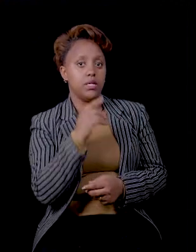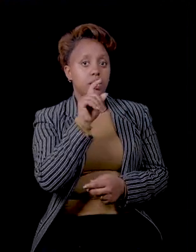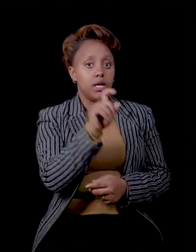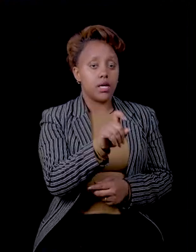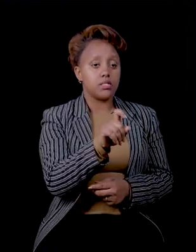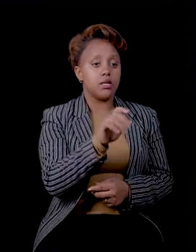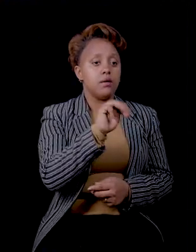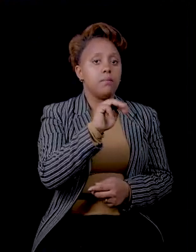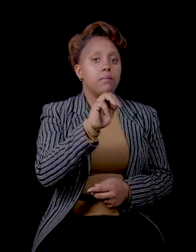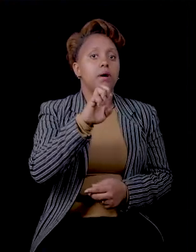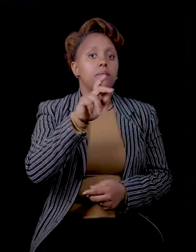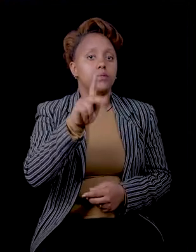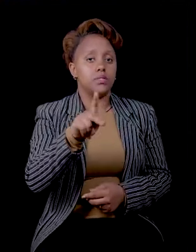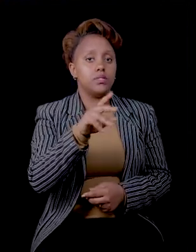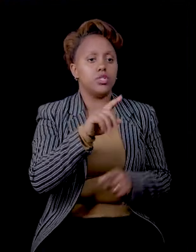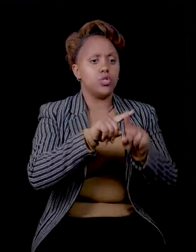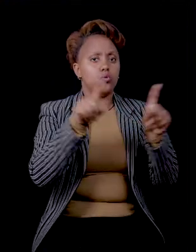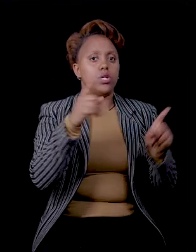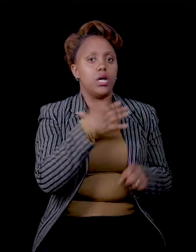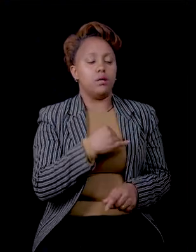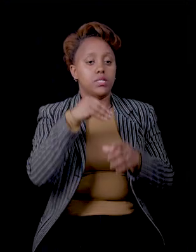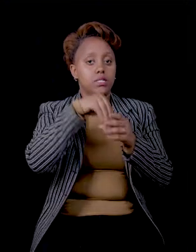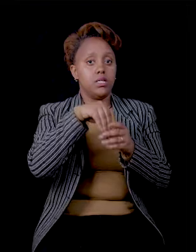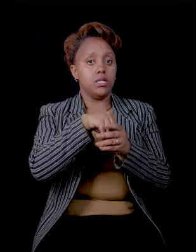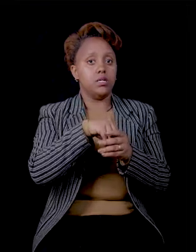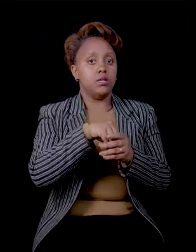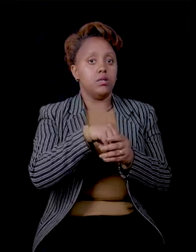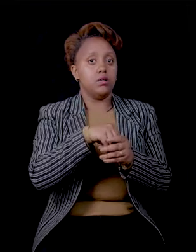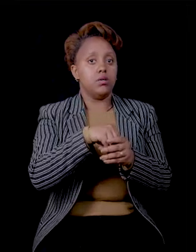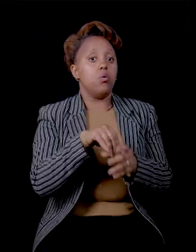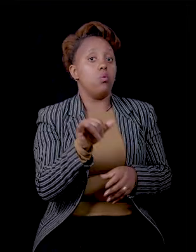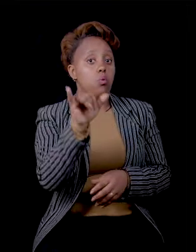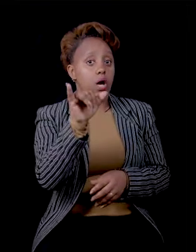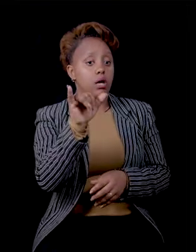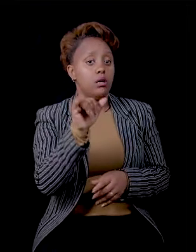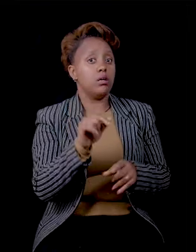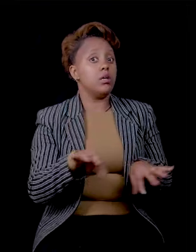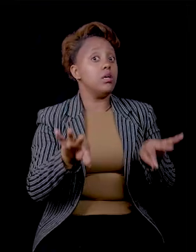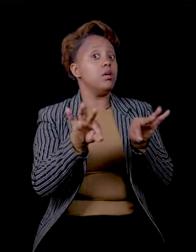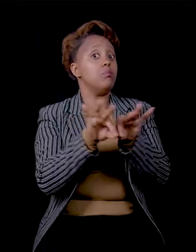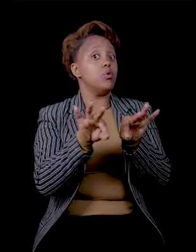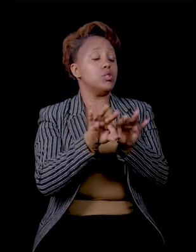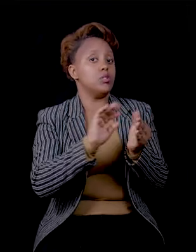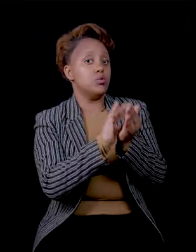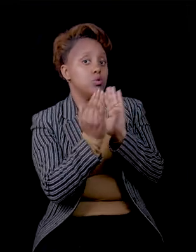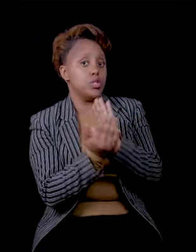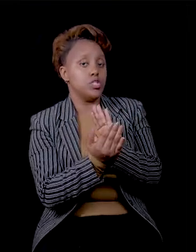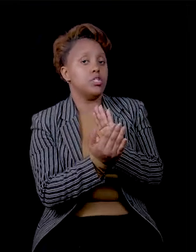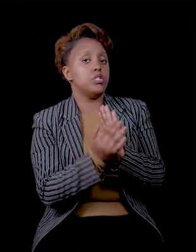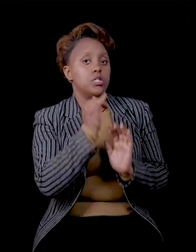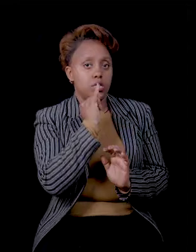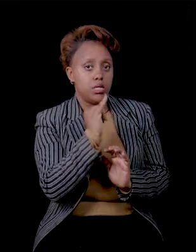X is mapped into a unique element in Y, but the very important